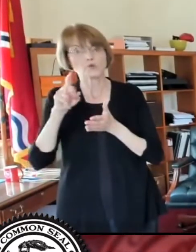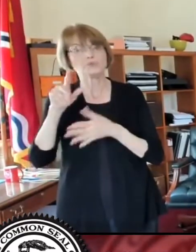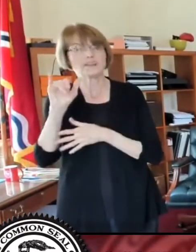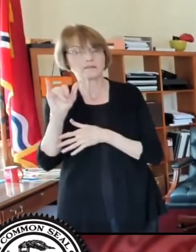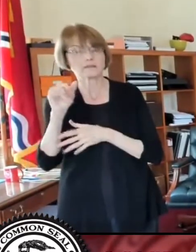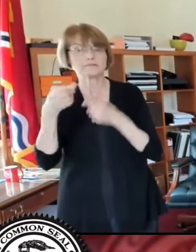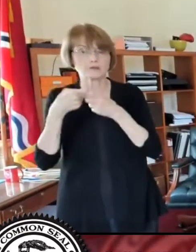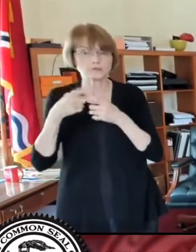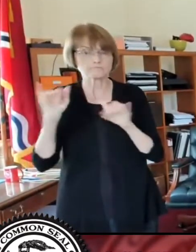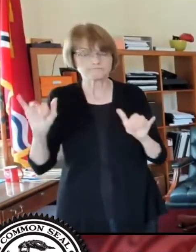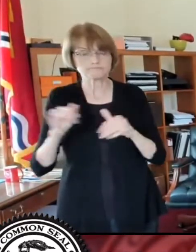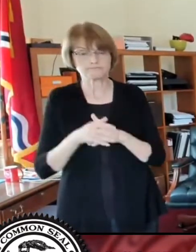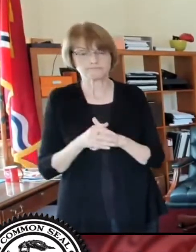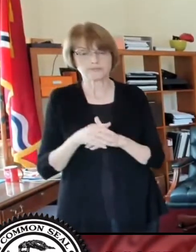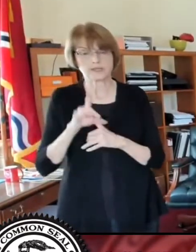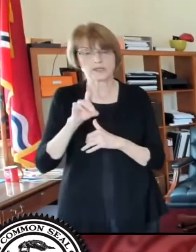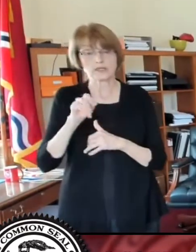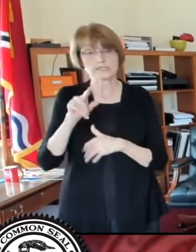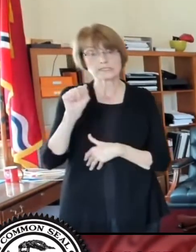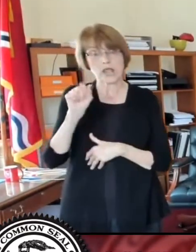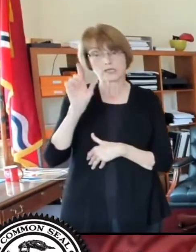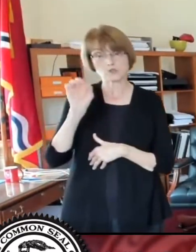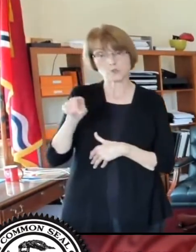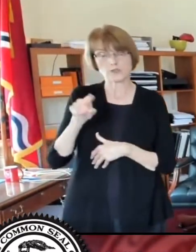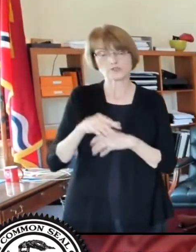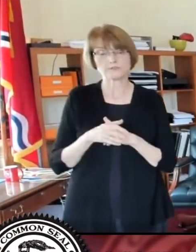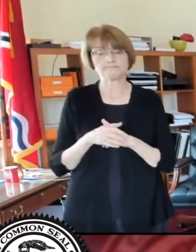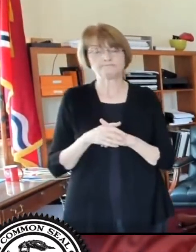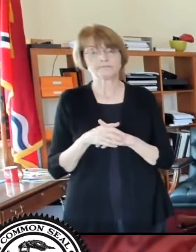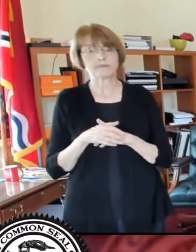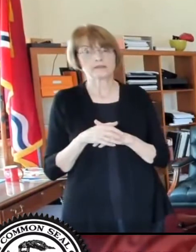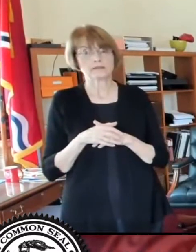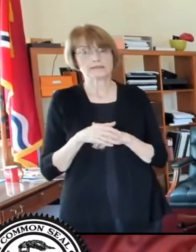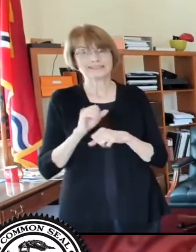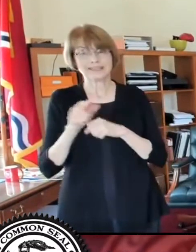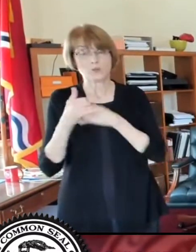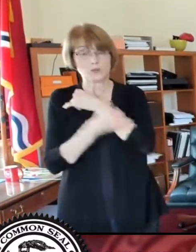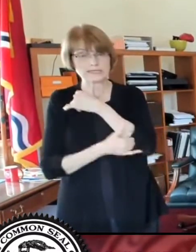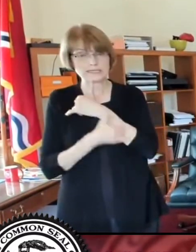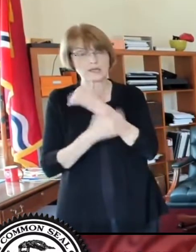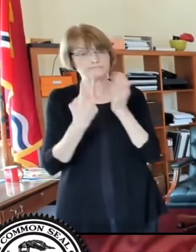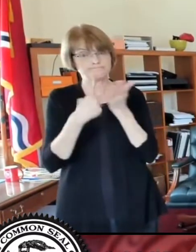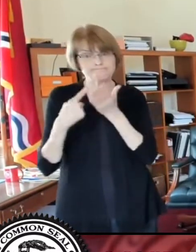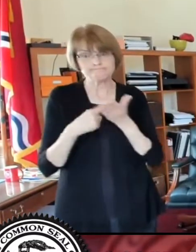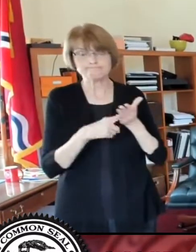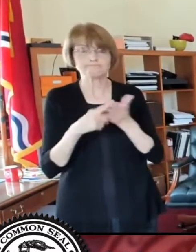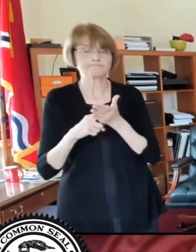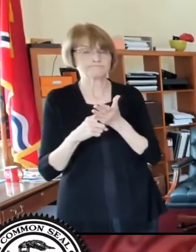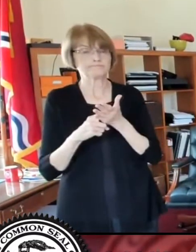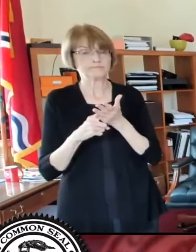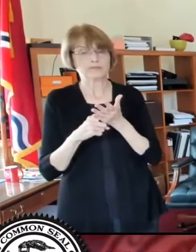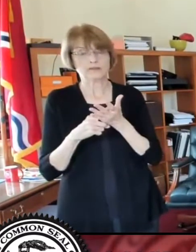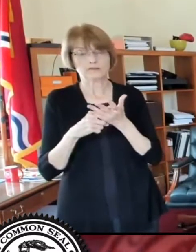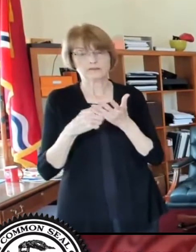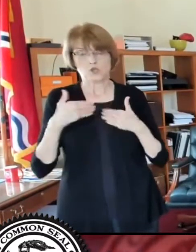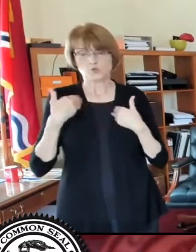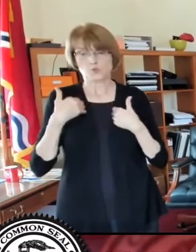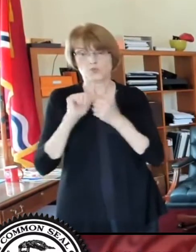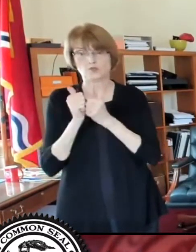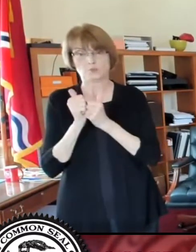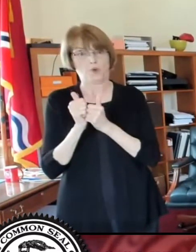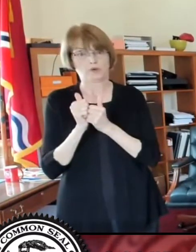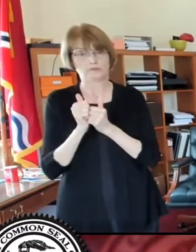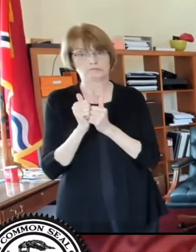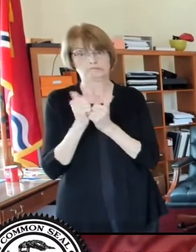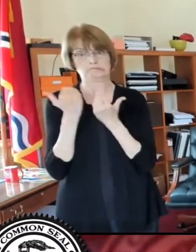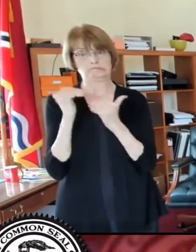So Donna's question, Mayor, that she submitted, there's been a lot of conversation in St. Louis County about the scaling back of youth sports. Is